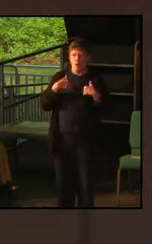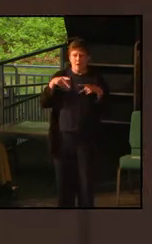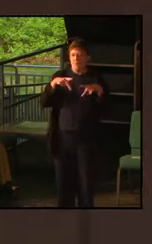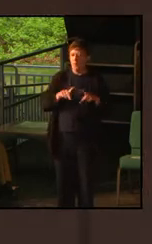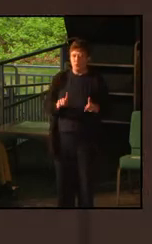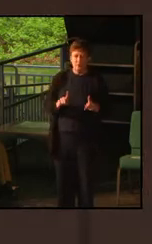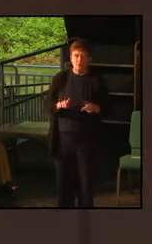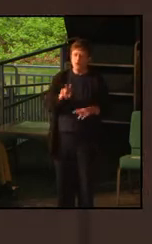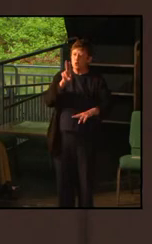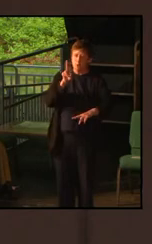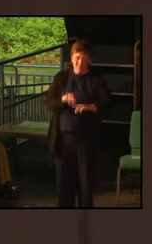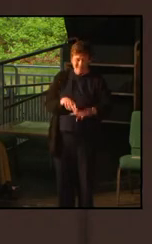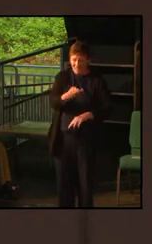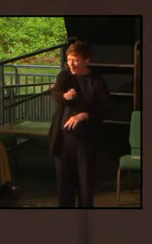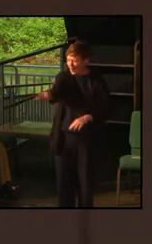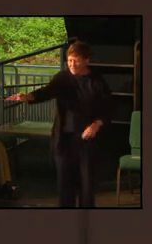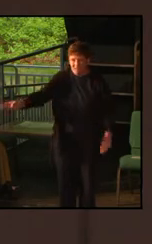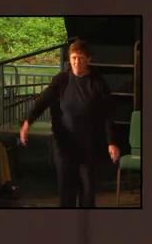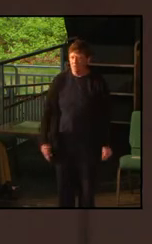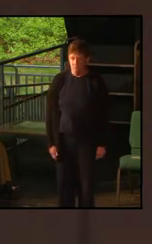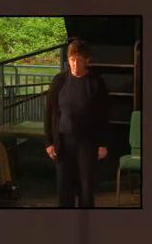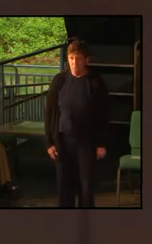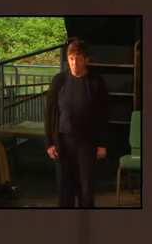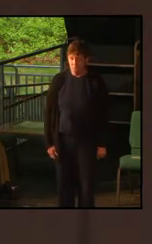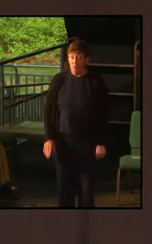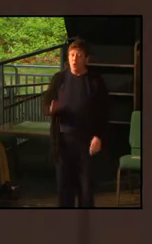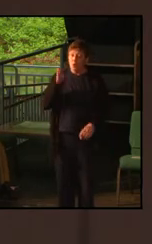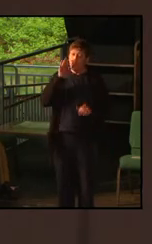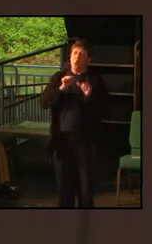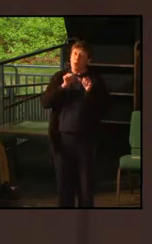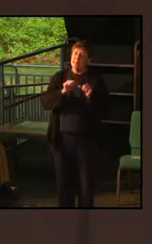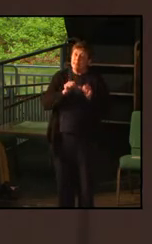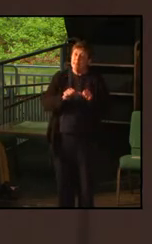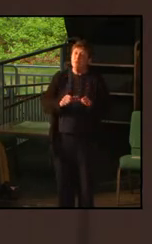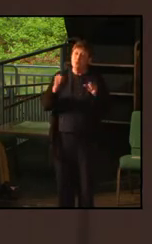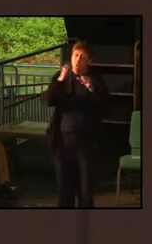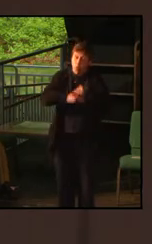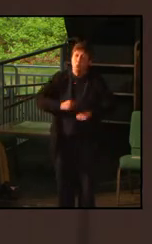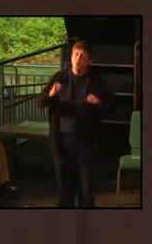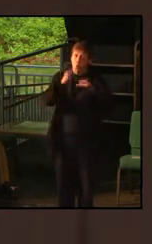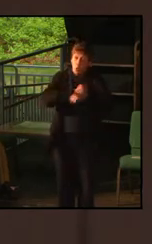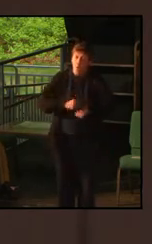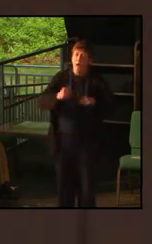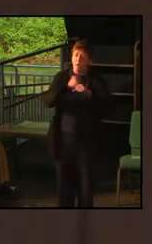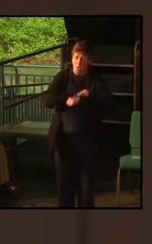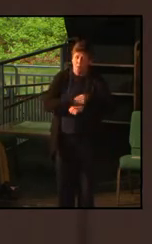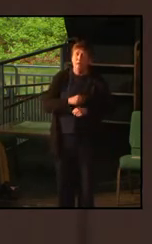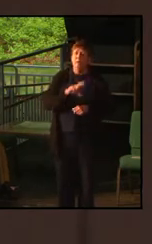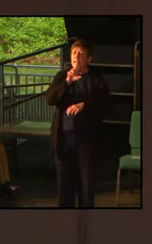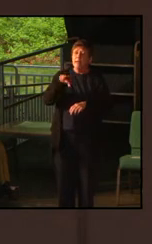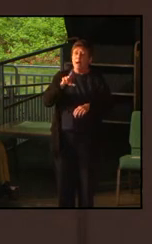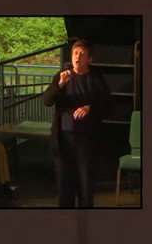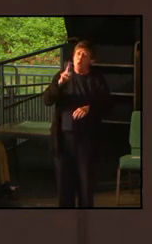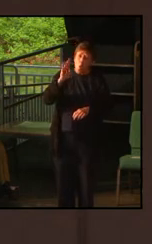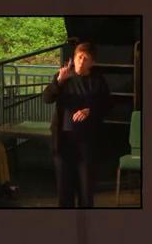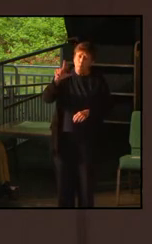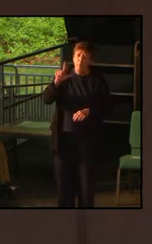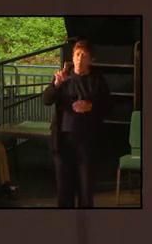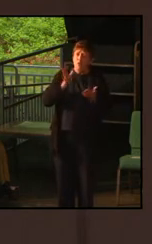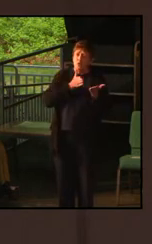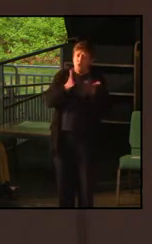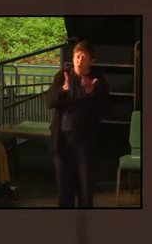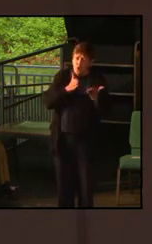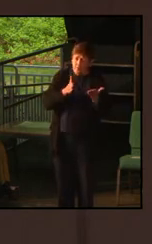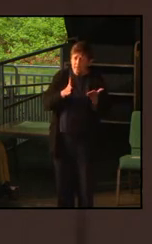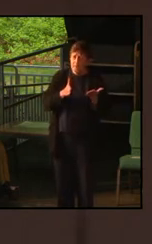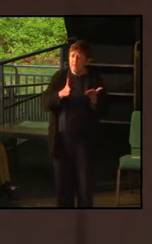sit in these seats, who will continue to toil in the noble service of others and knock down obstacles that